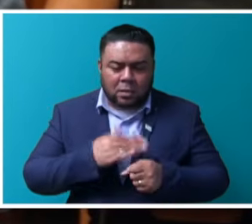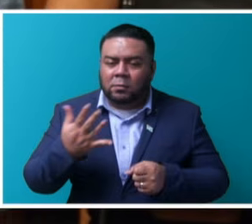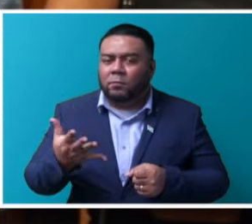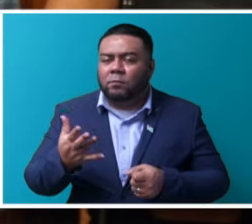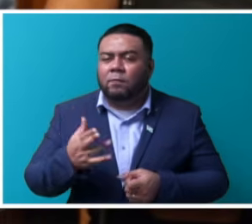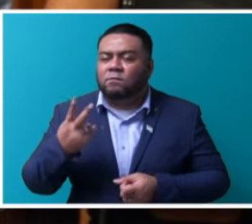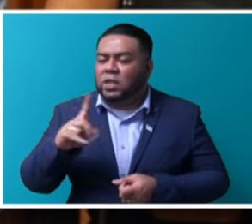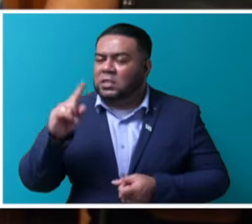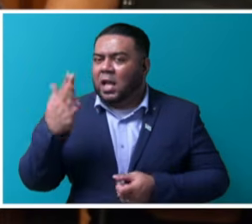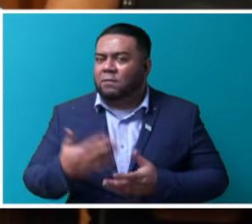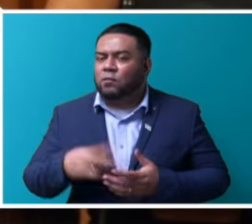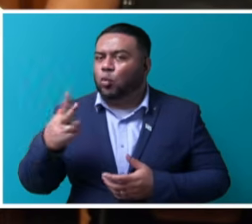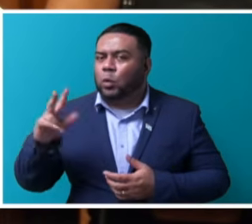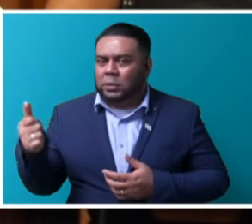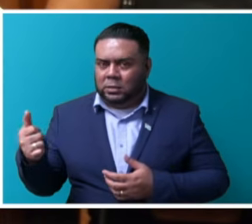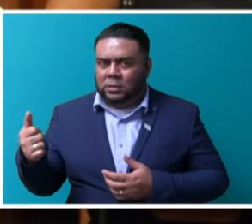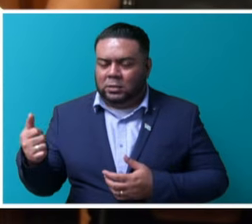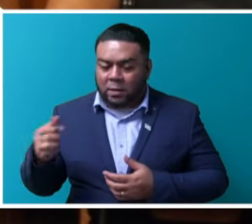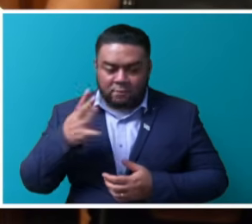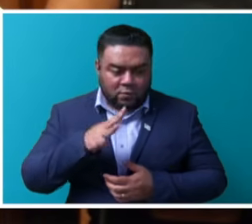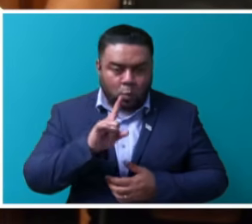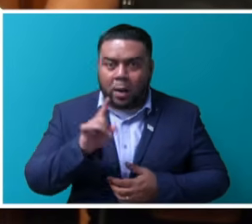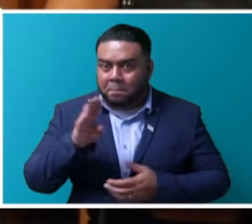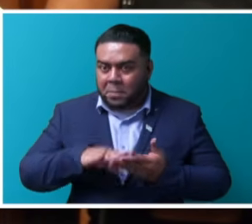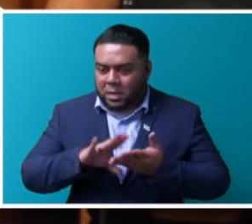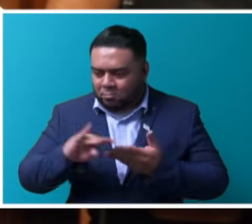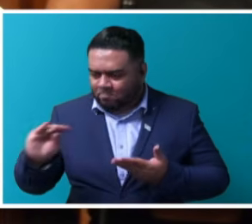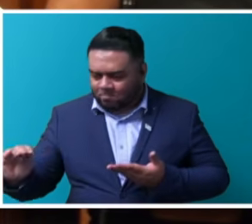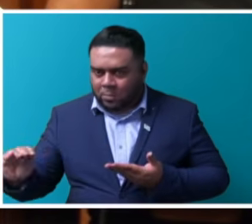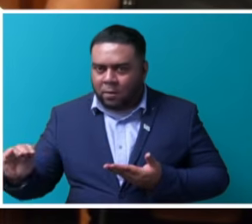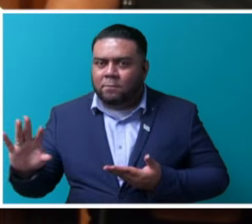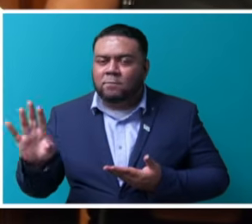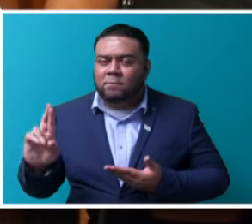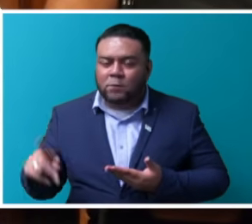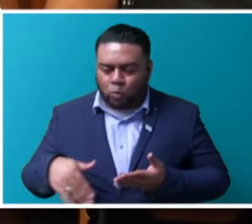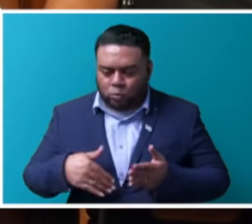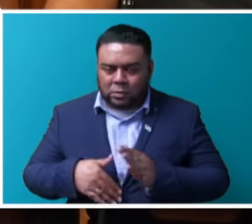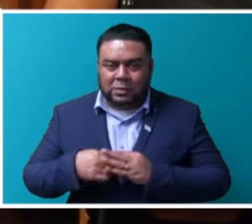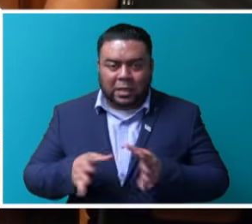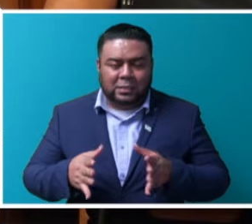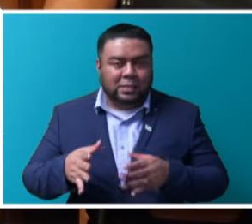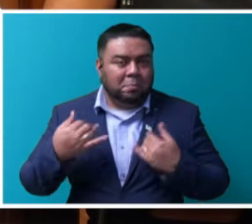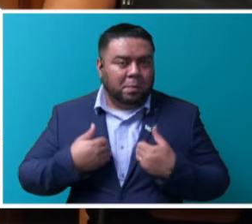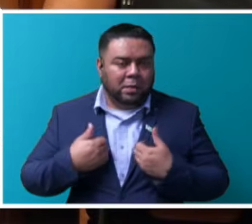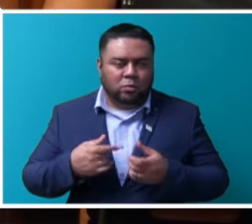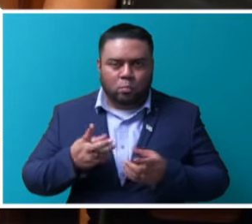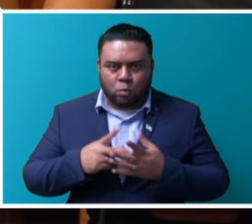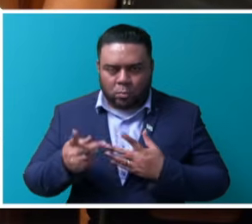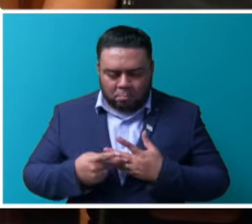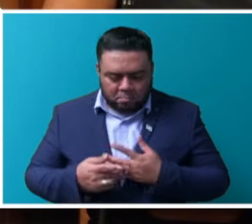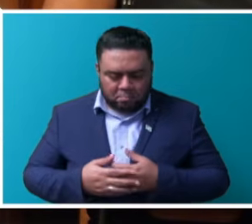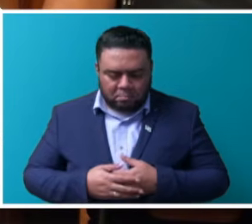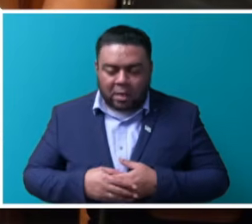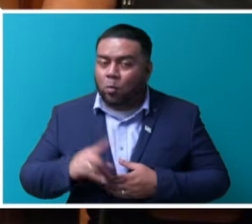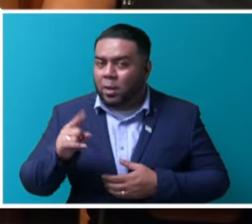of 2026. A sum of $51 million is allocated in this budget to kickstart implementation. Mr. Speaker, we are